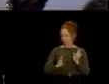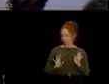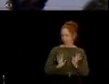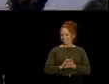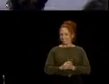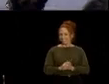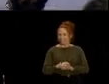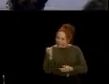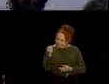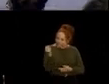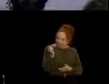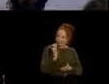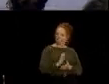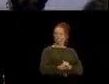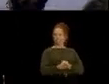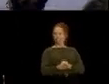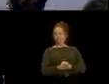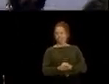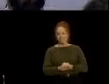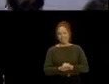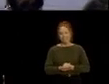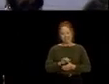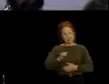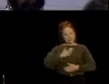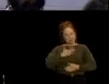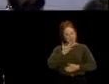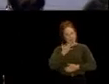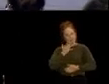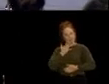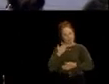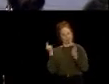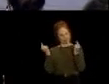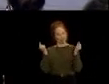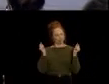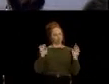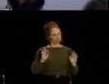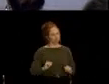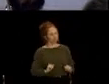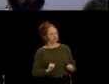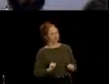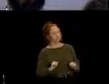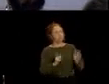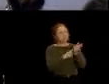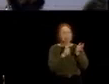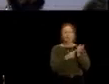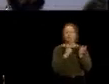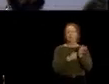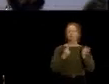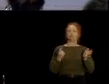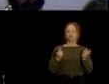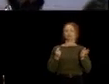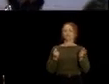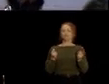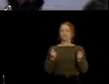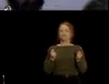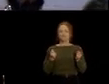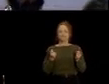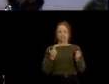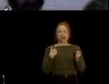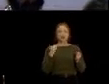Watching rom-coms and calling it research is my favorite pastime. And sometimes I'll do the thing where